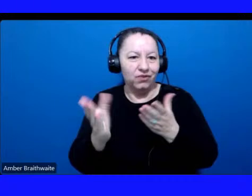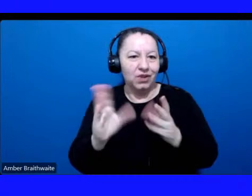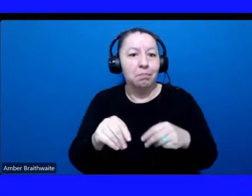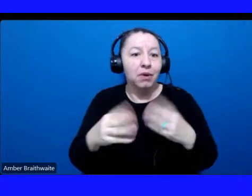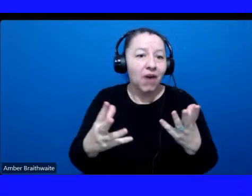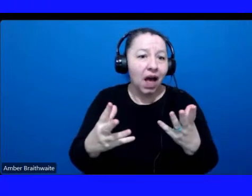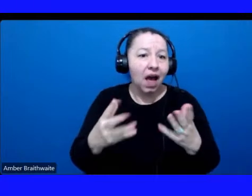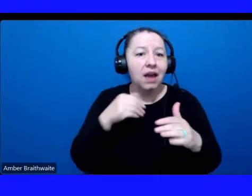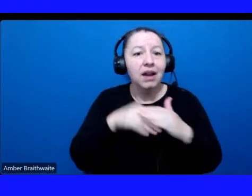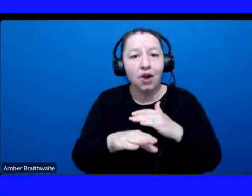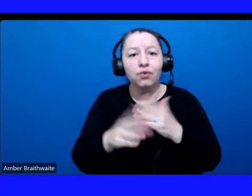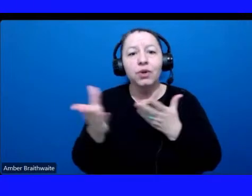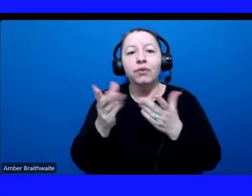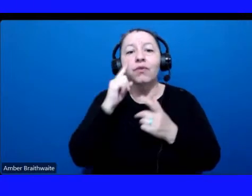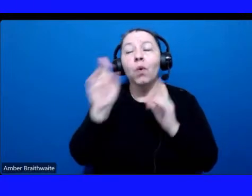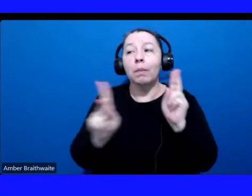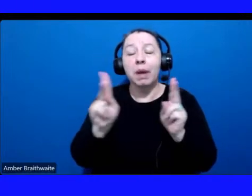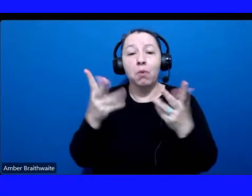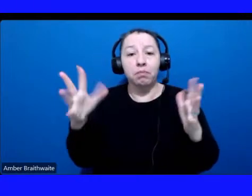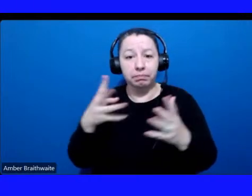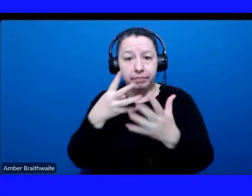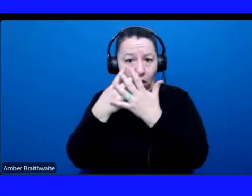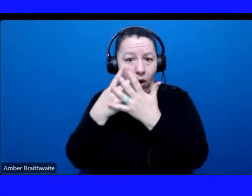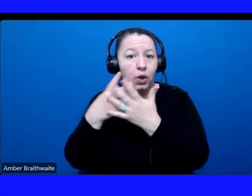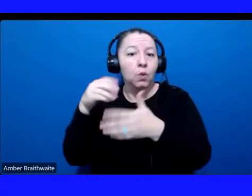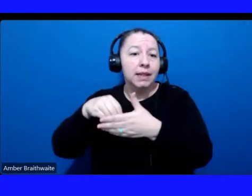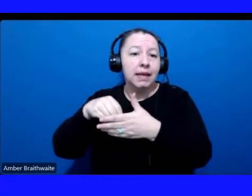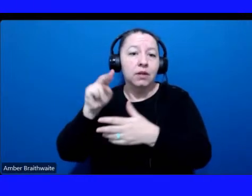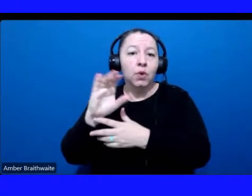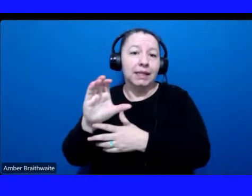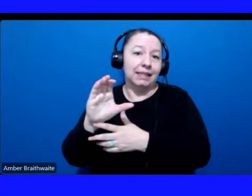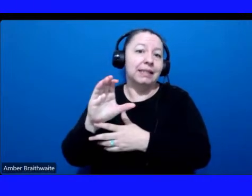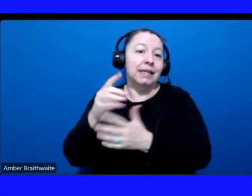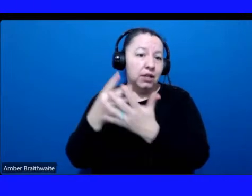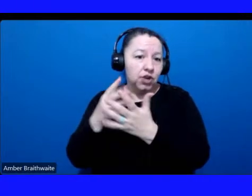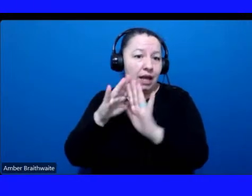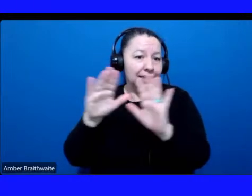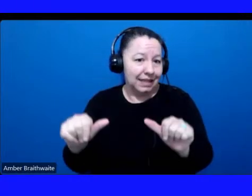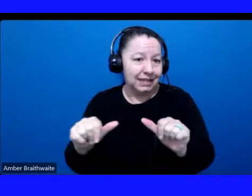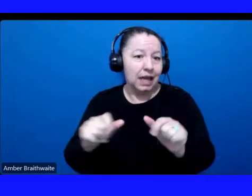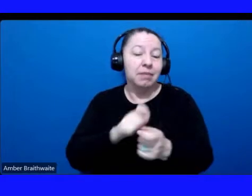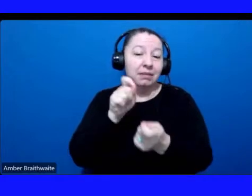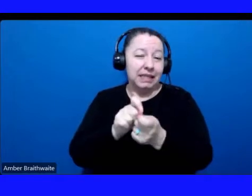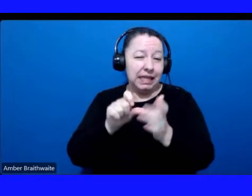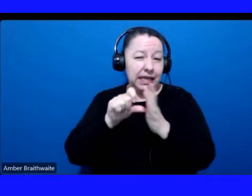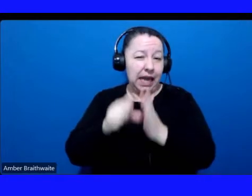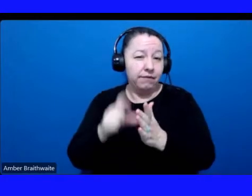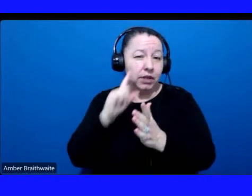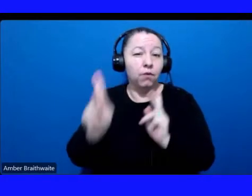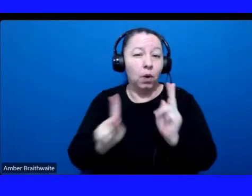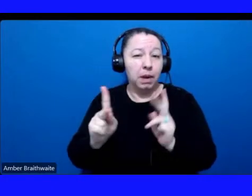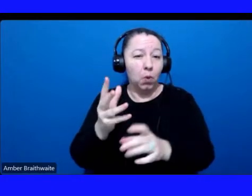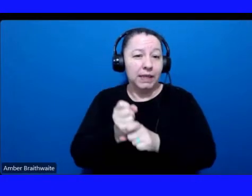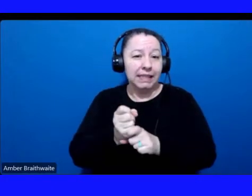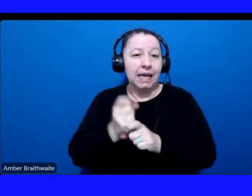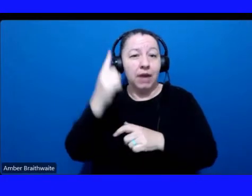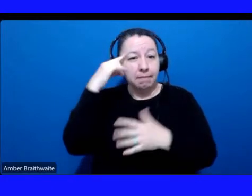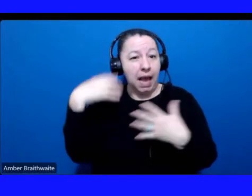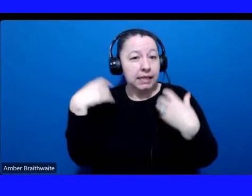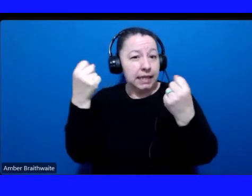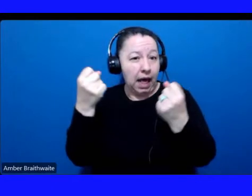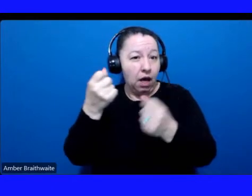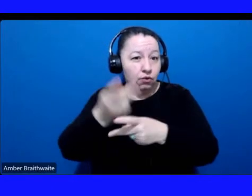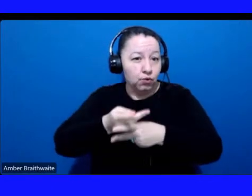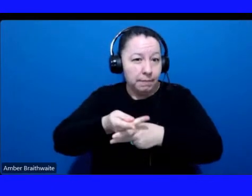action lawsuit, which was settled in 2000. These services were originally provided for under a couple of separate contracts known as Link